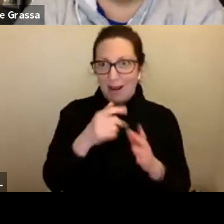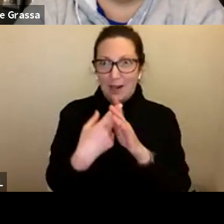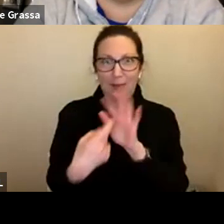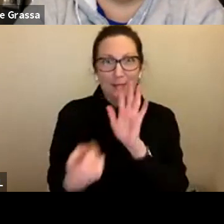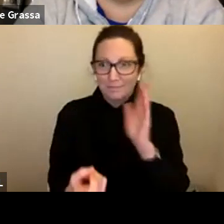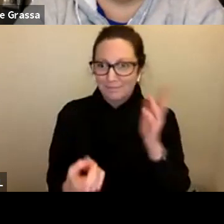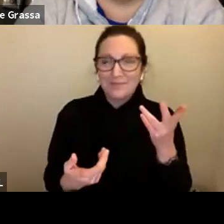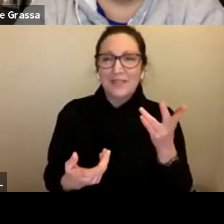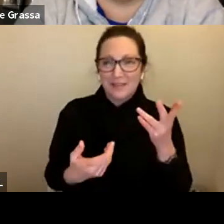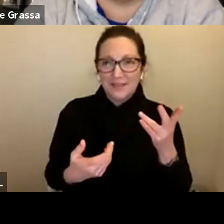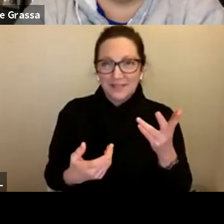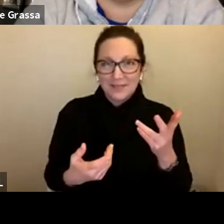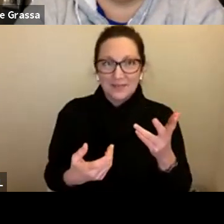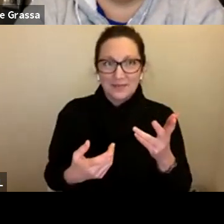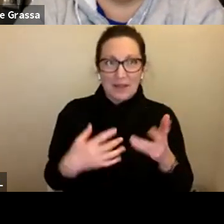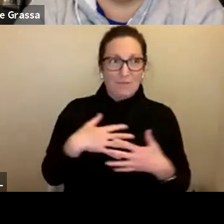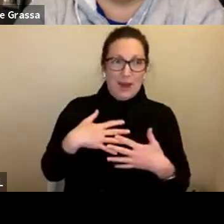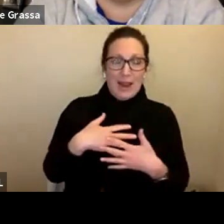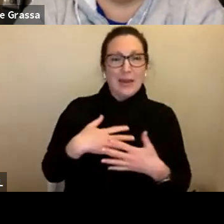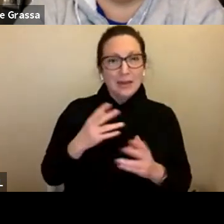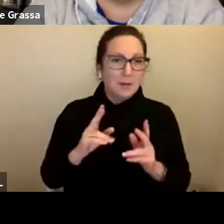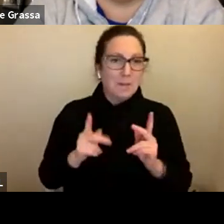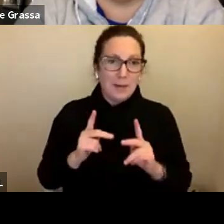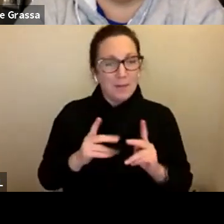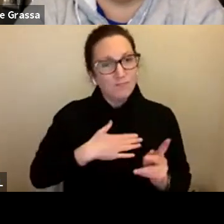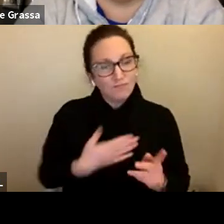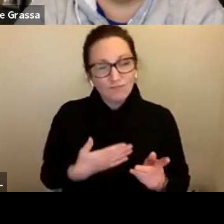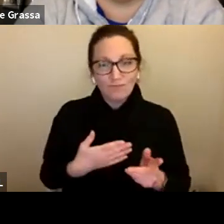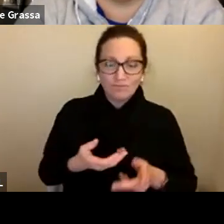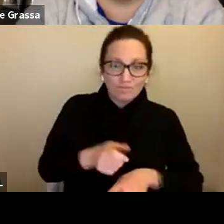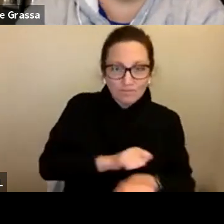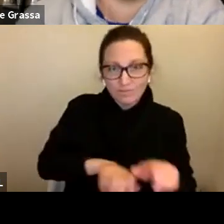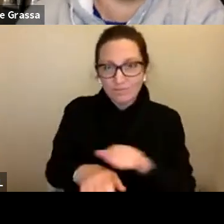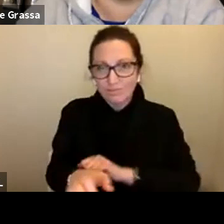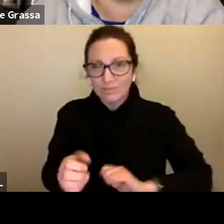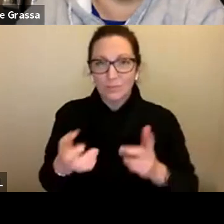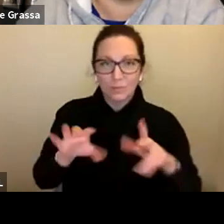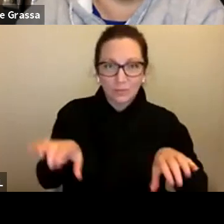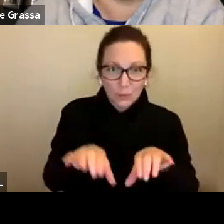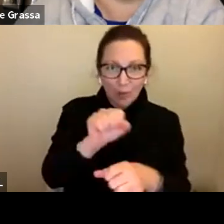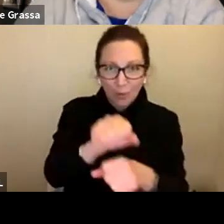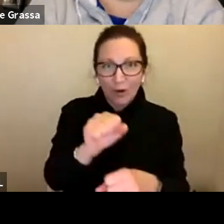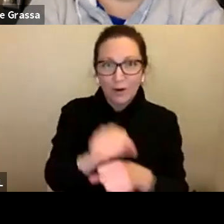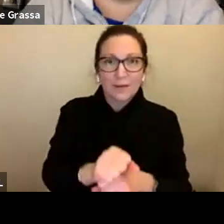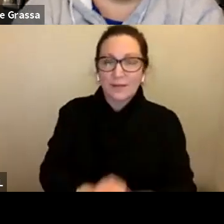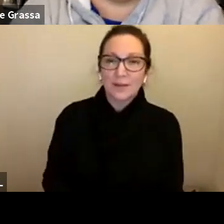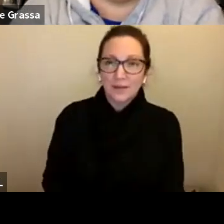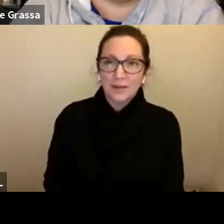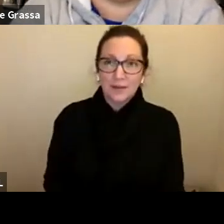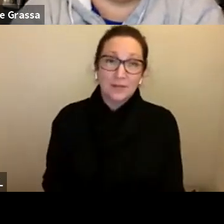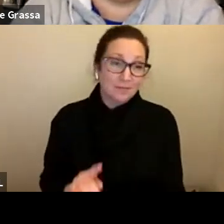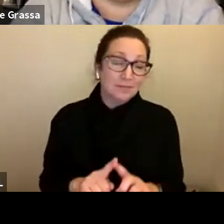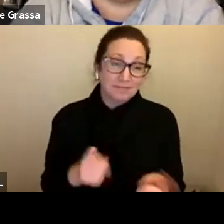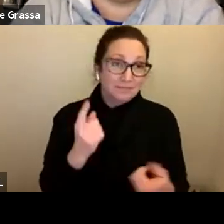of how significant this is. Everybody's still here, which is wonderful. But indeed, this is the